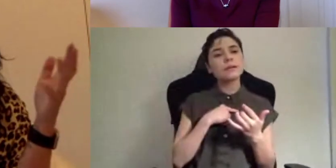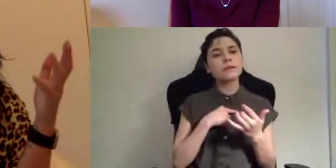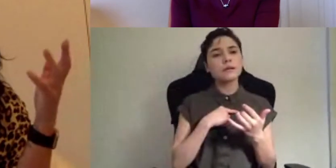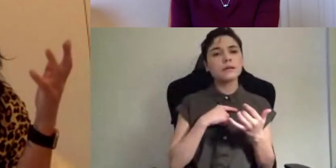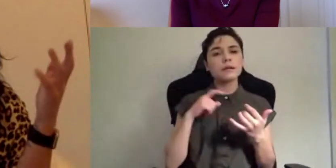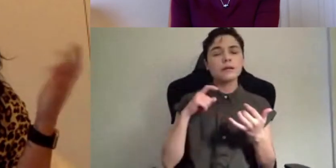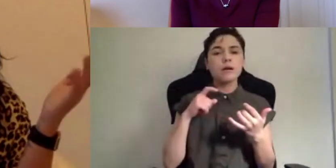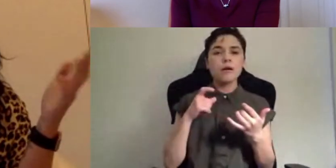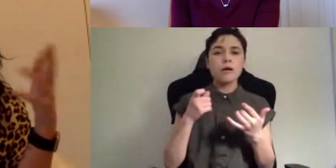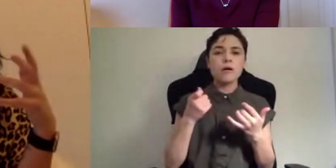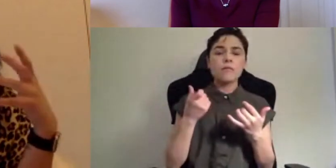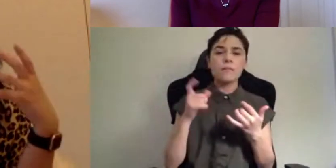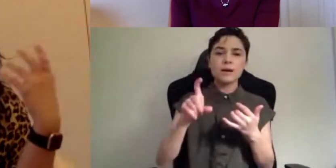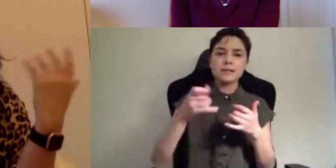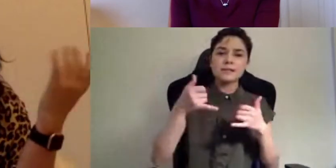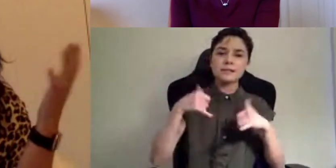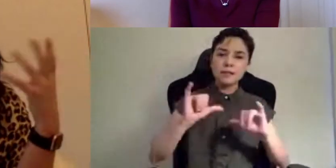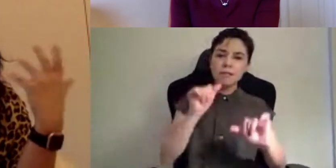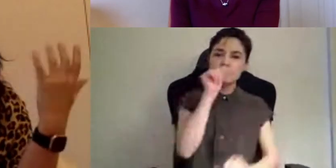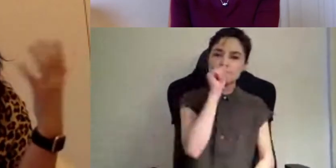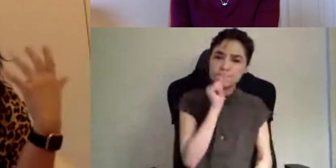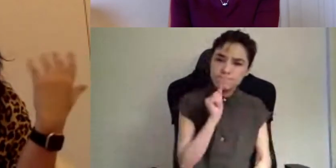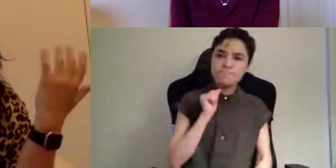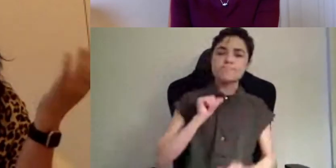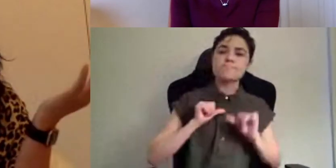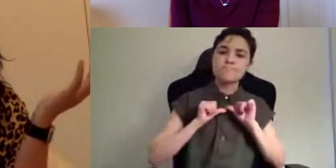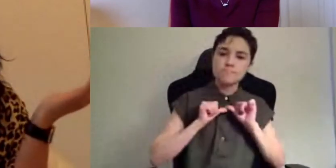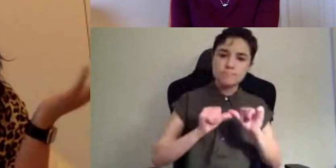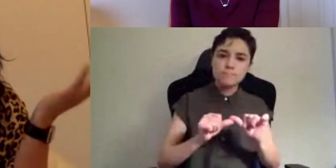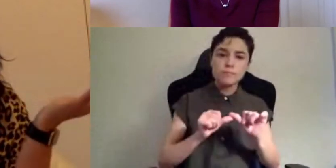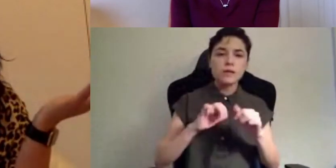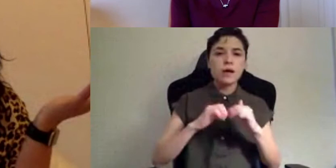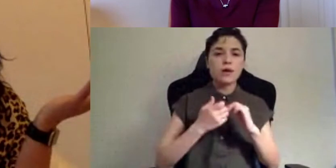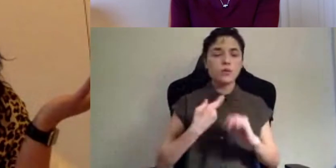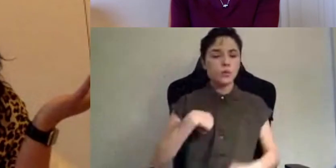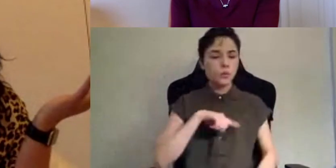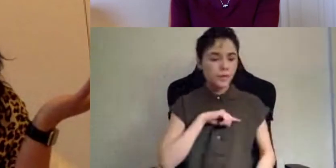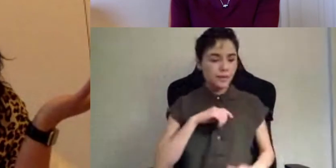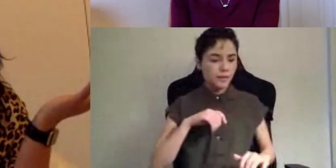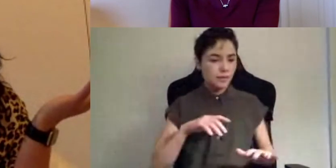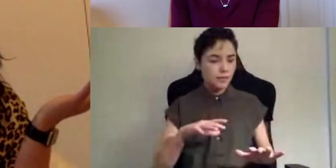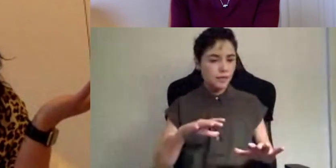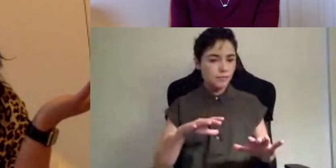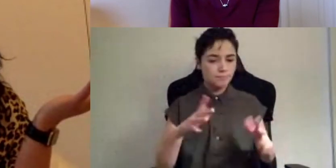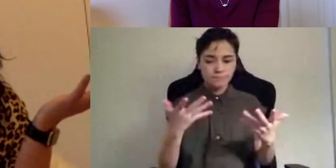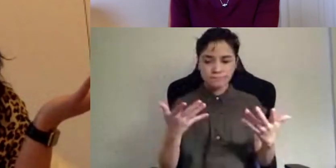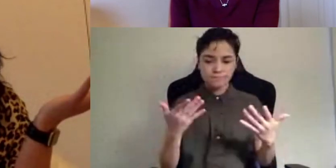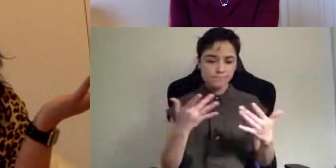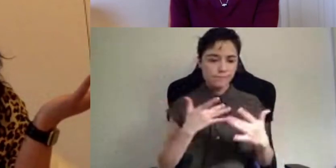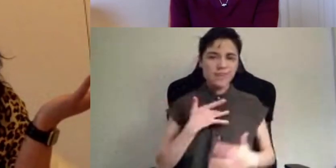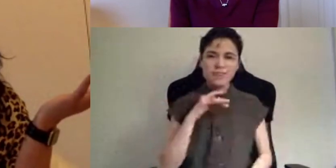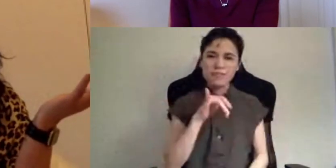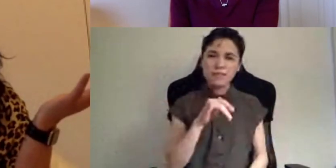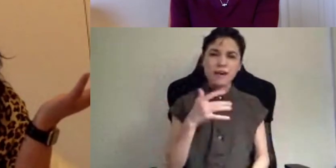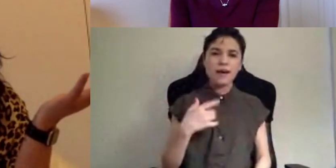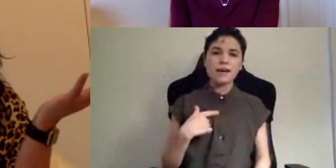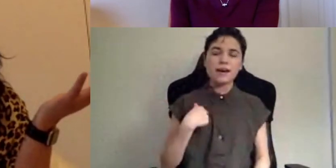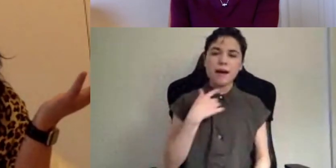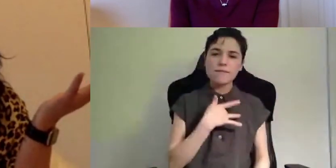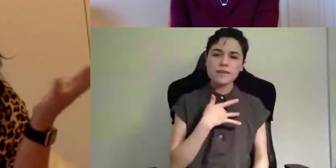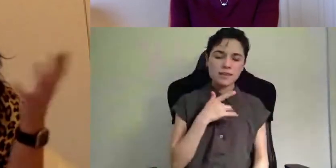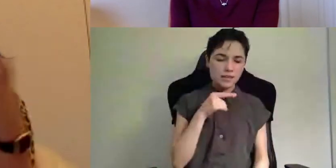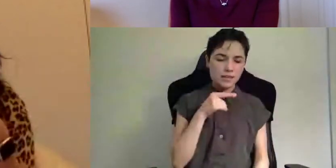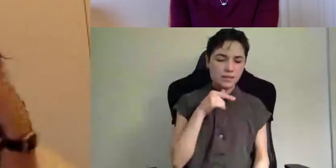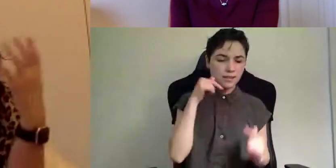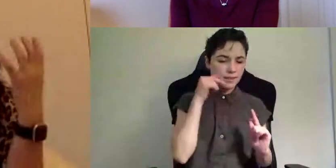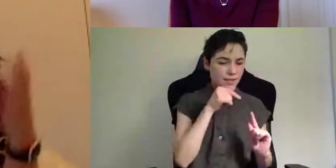situate ourselves inside of this contradiction of like, yeah, I'm grieving and I'm asked to keep going. And so